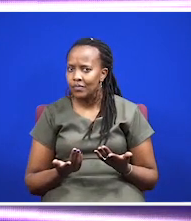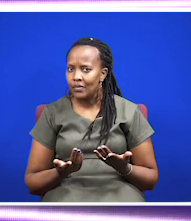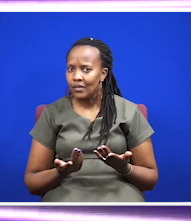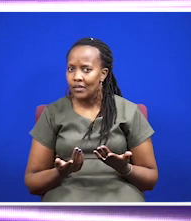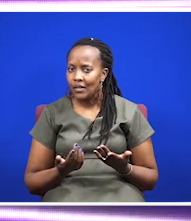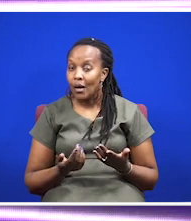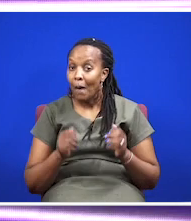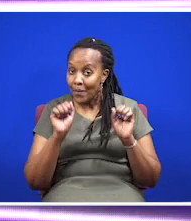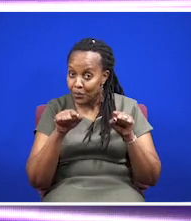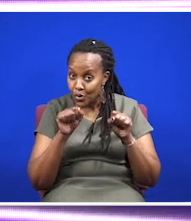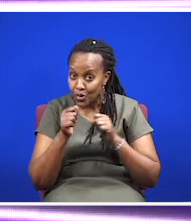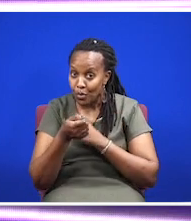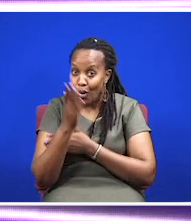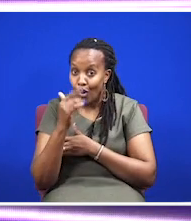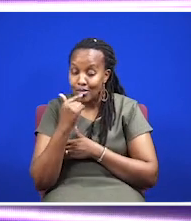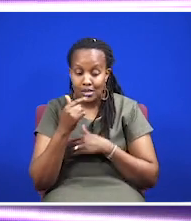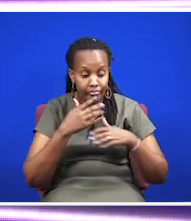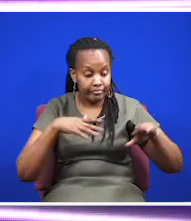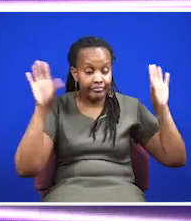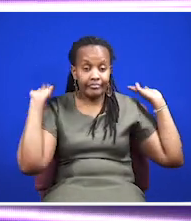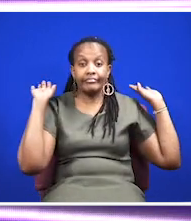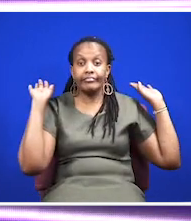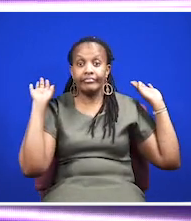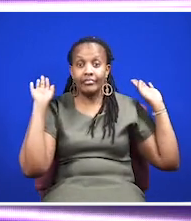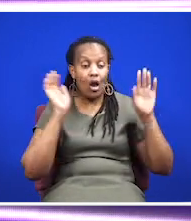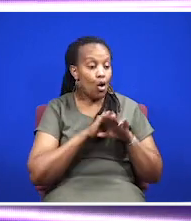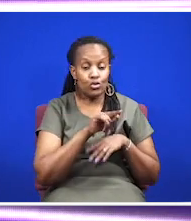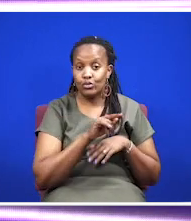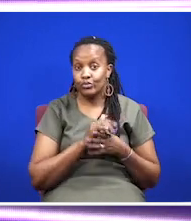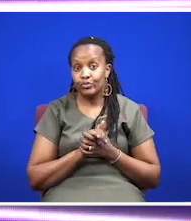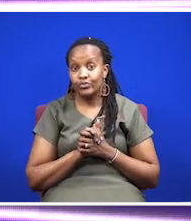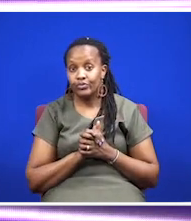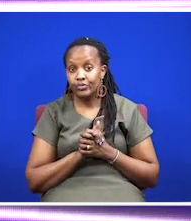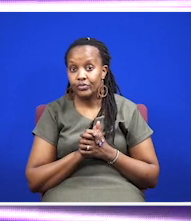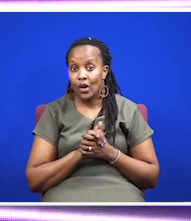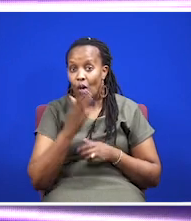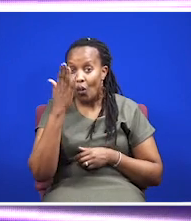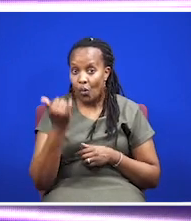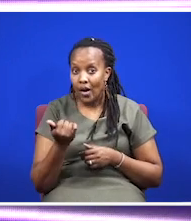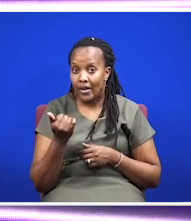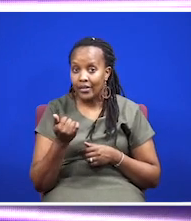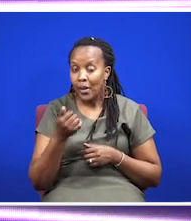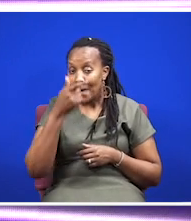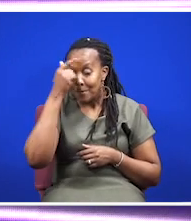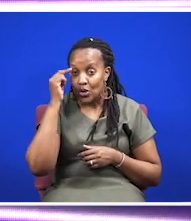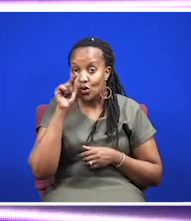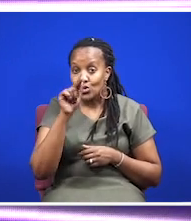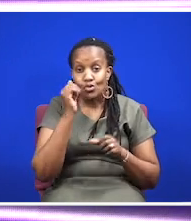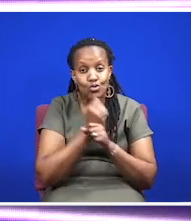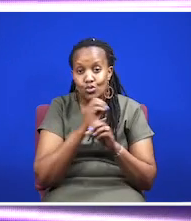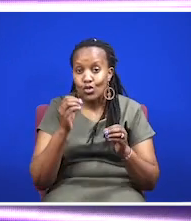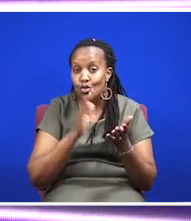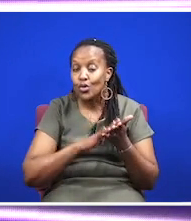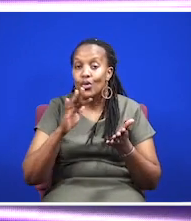up His hands and said, "I give up on this person." And why would He do that? Because we do not glorify Him as